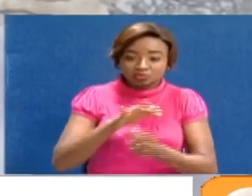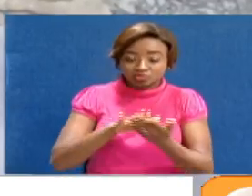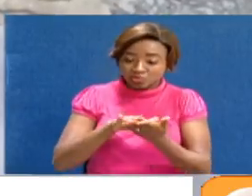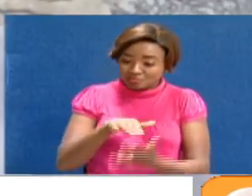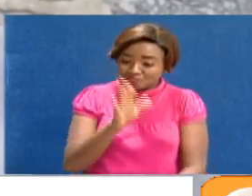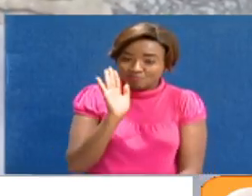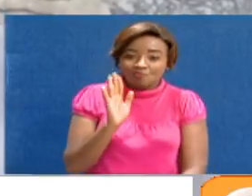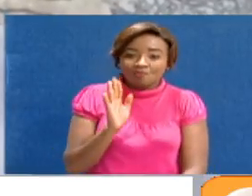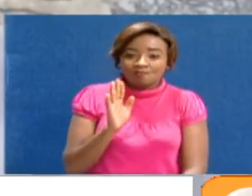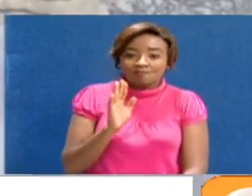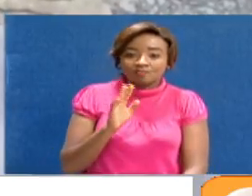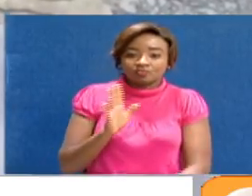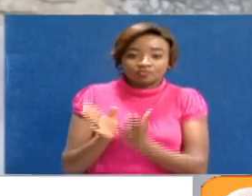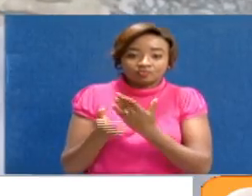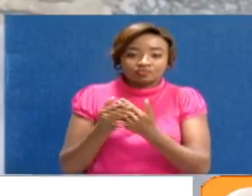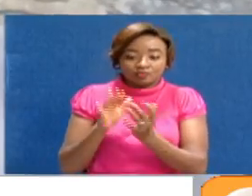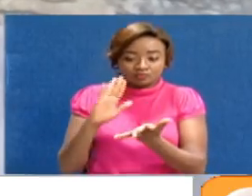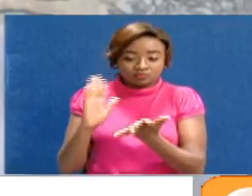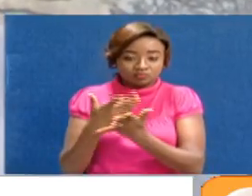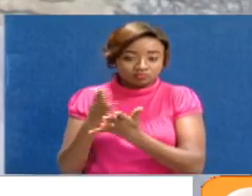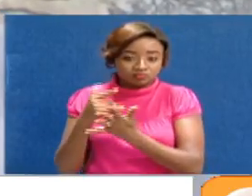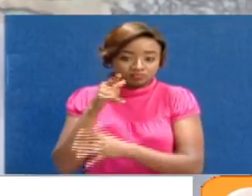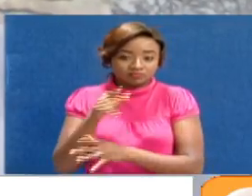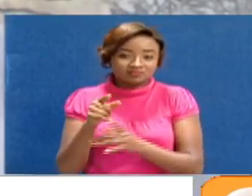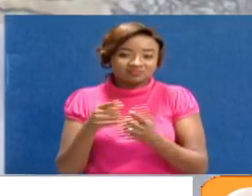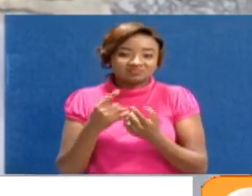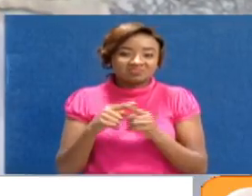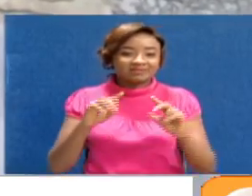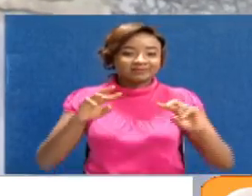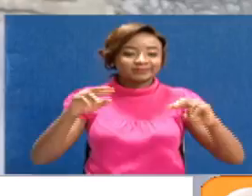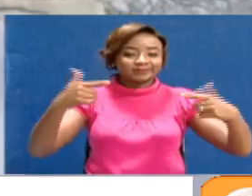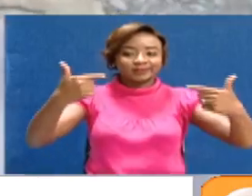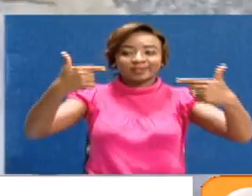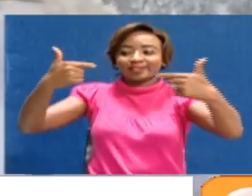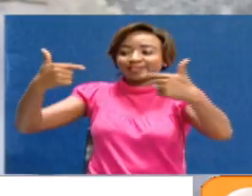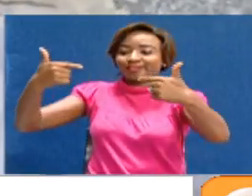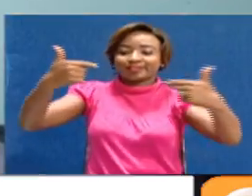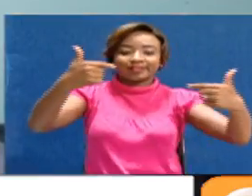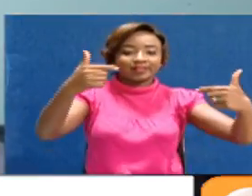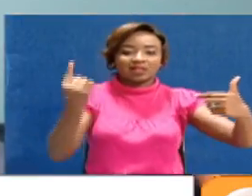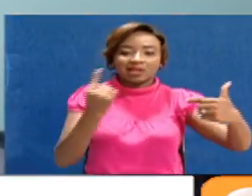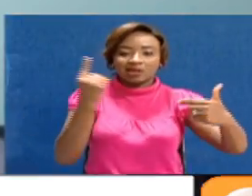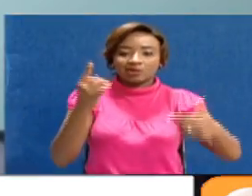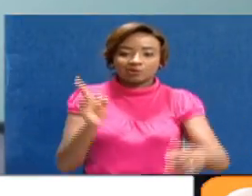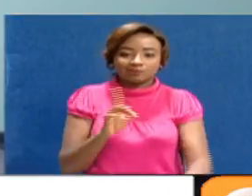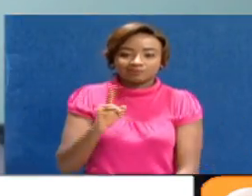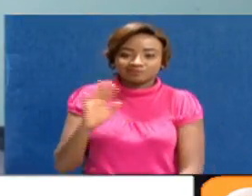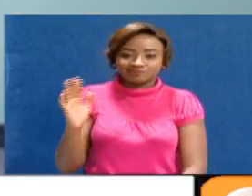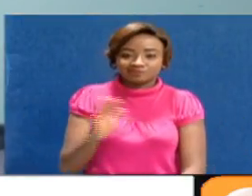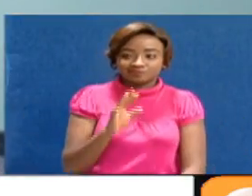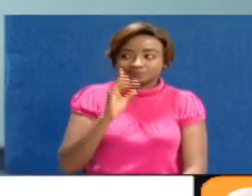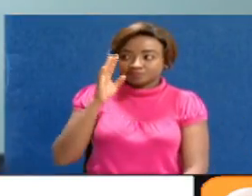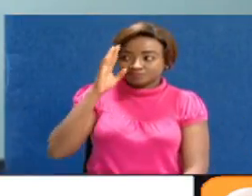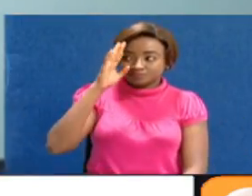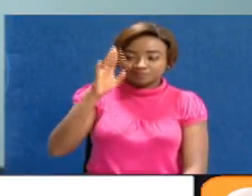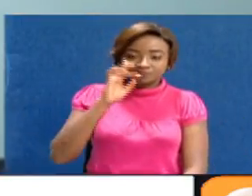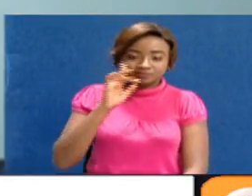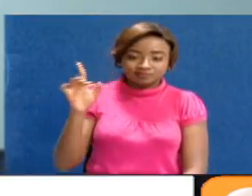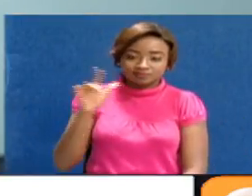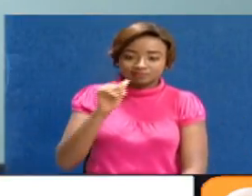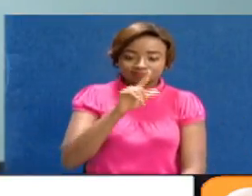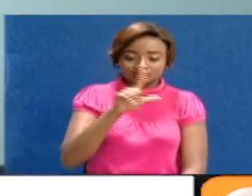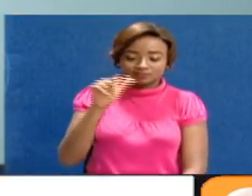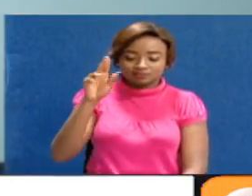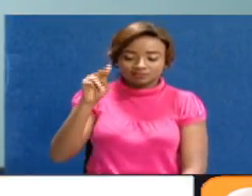action-based kind of fight against this craft, and less of press conferences that do not yield anything at the end. Hi, my name is Alan Akuno